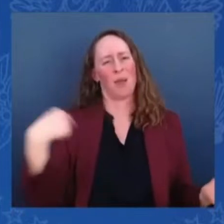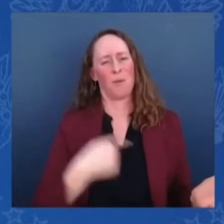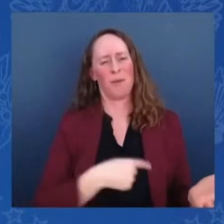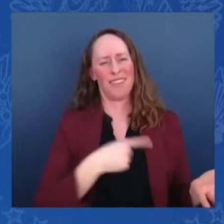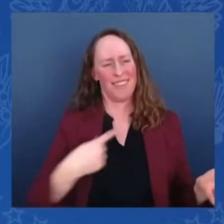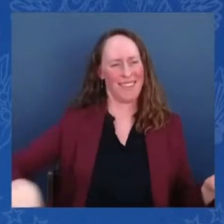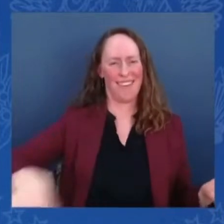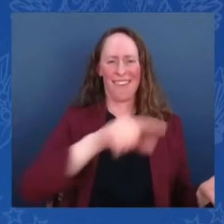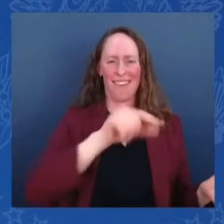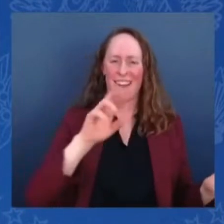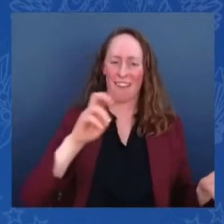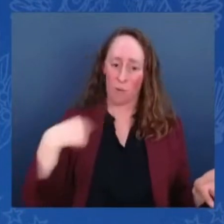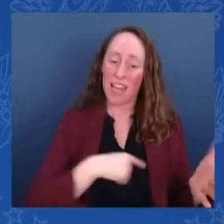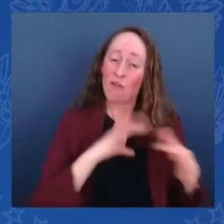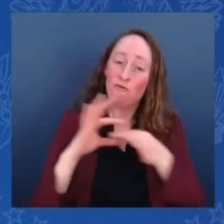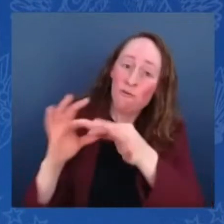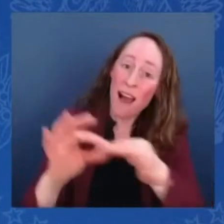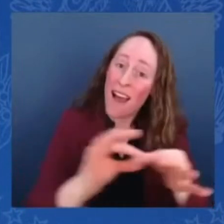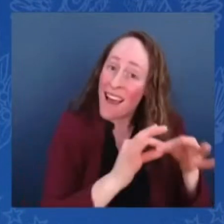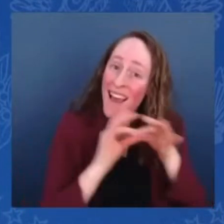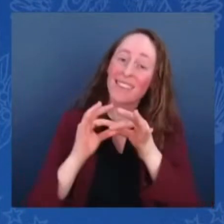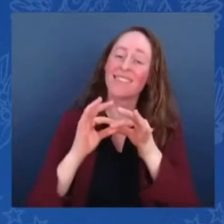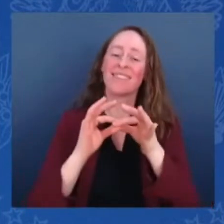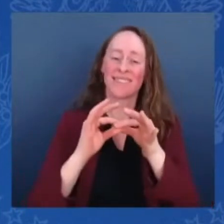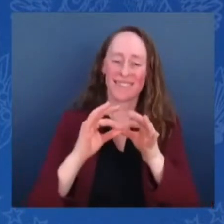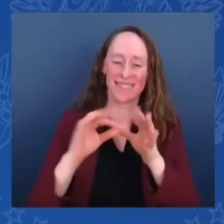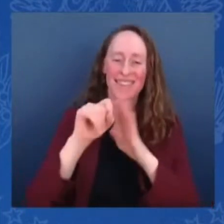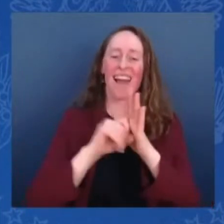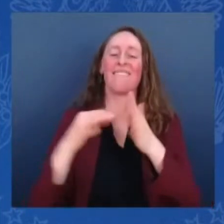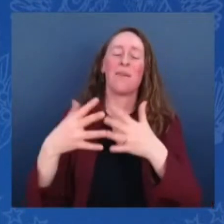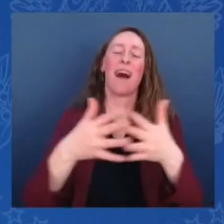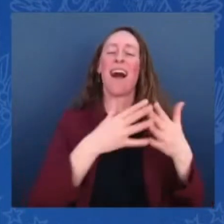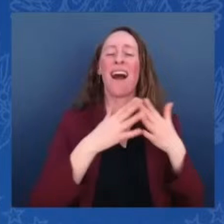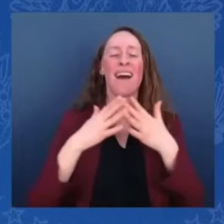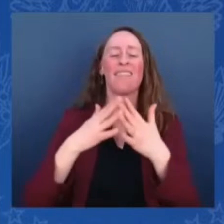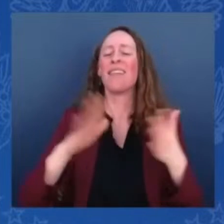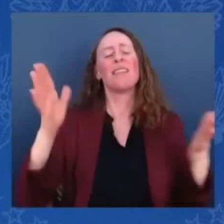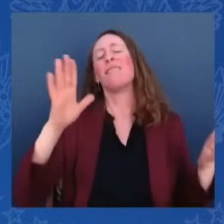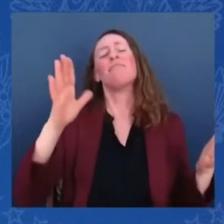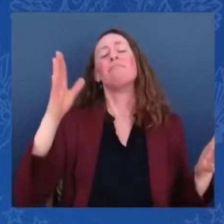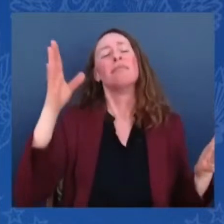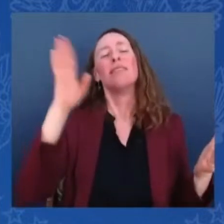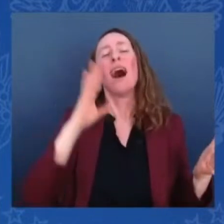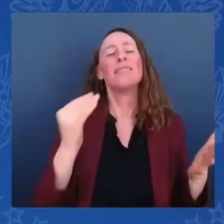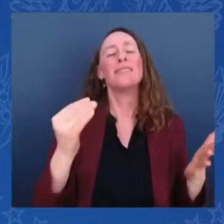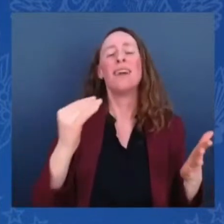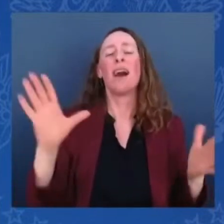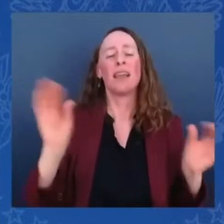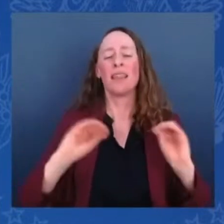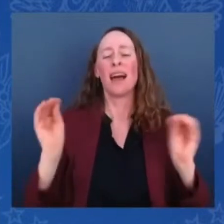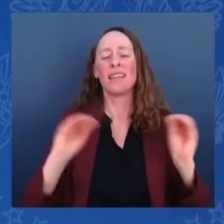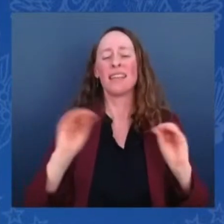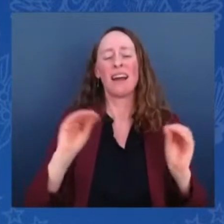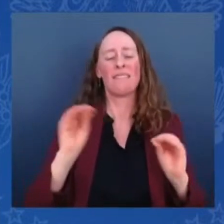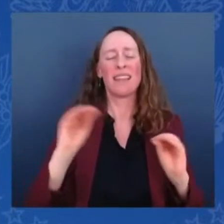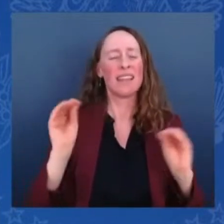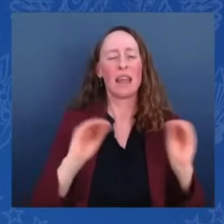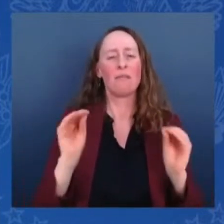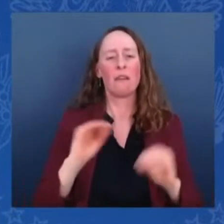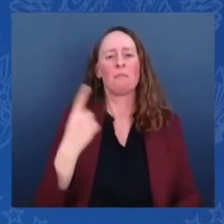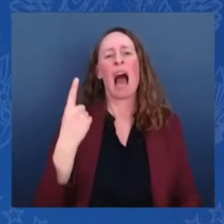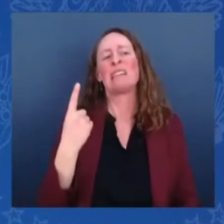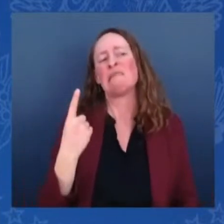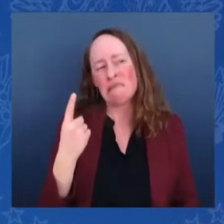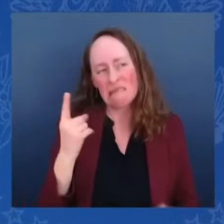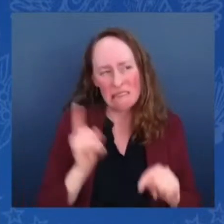America, for God's sake. There is nothing beyond our capacity if we do it together and commit to it.